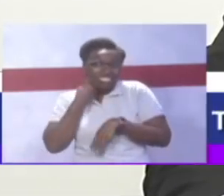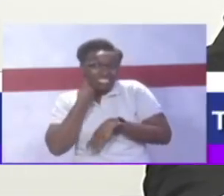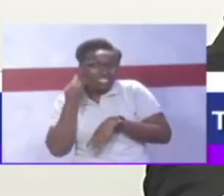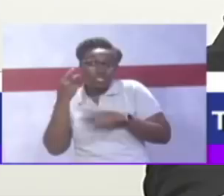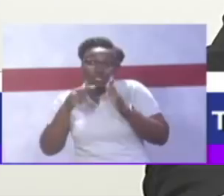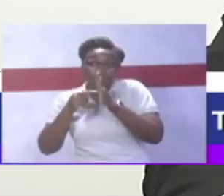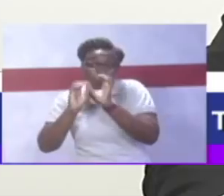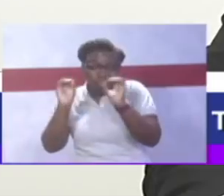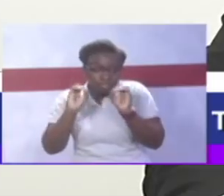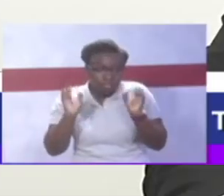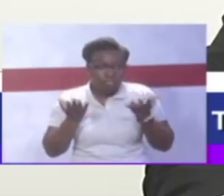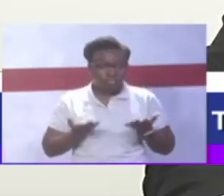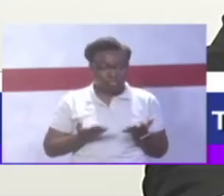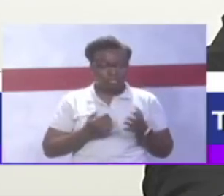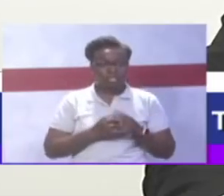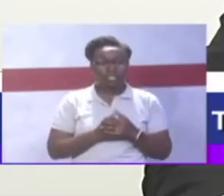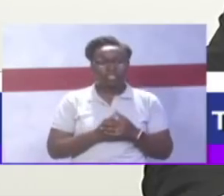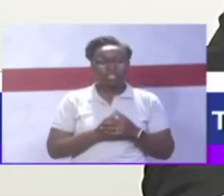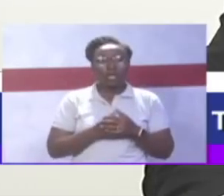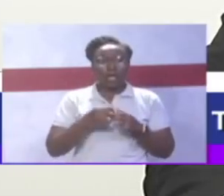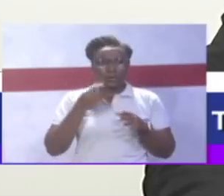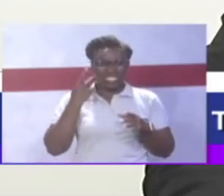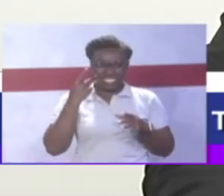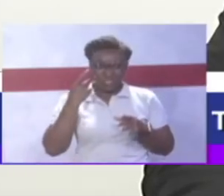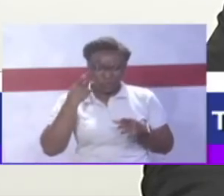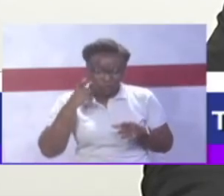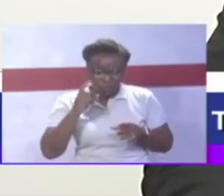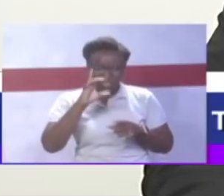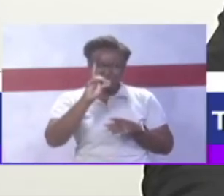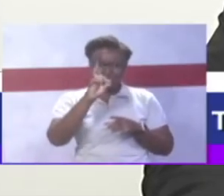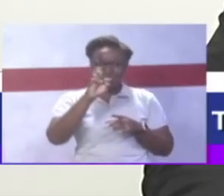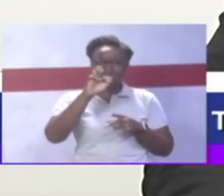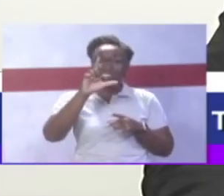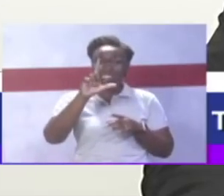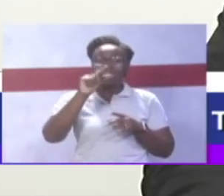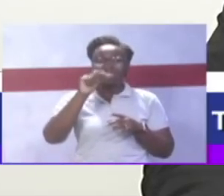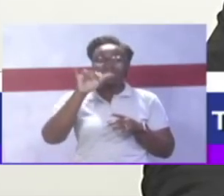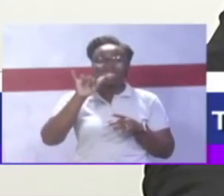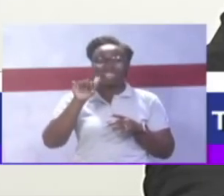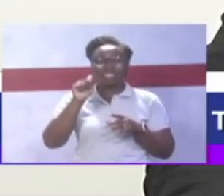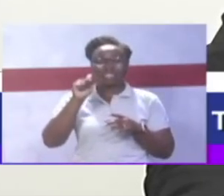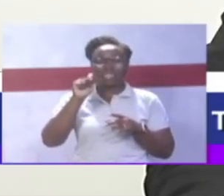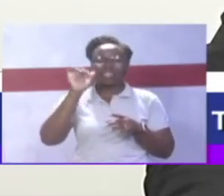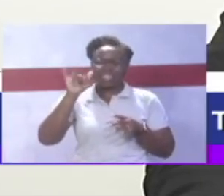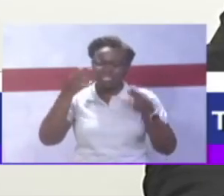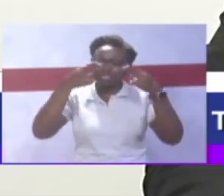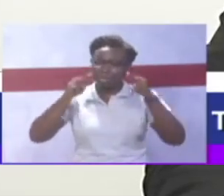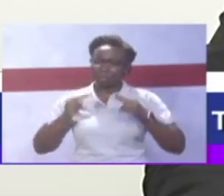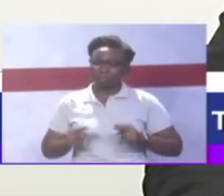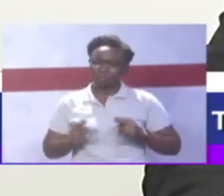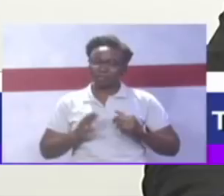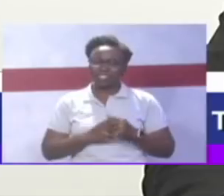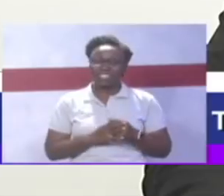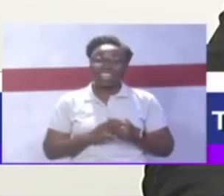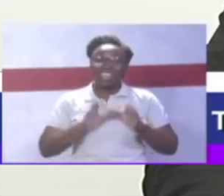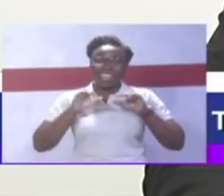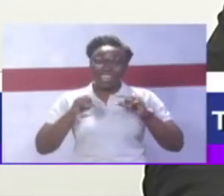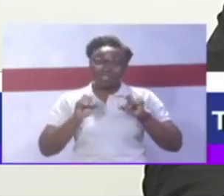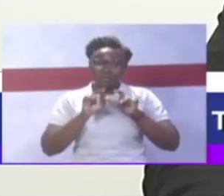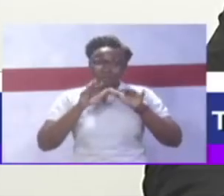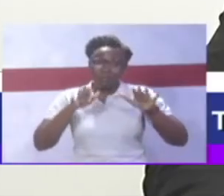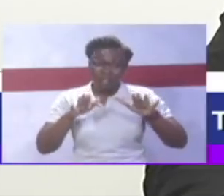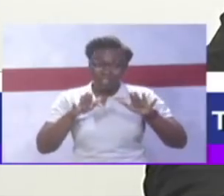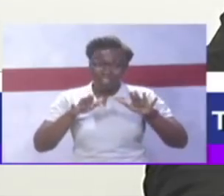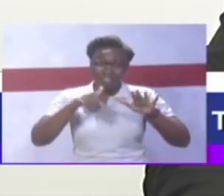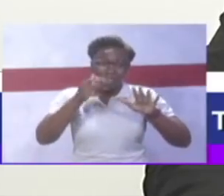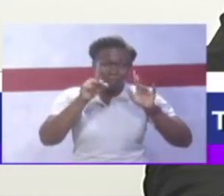see in Delta in particular. It is more transmissible. Therefore, it can move from one person to the next very quickly undetected. And again, we have